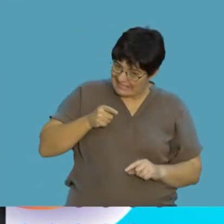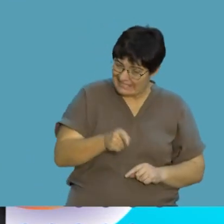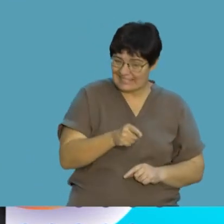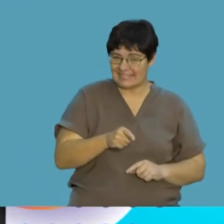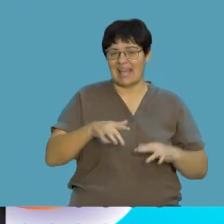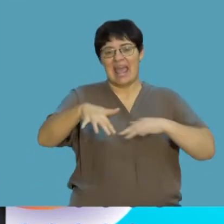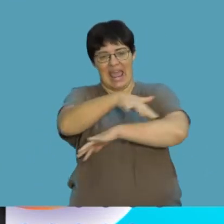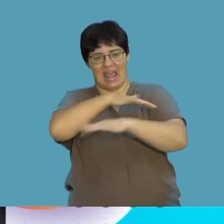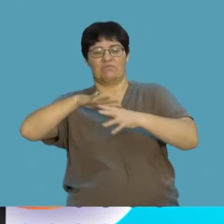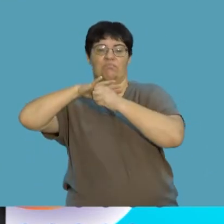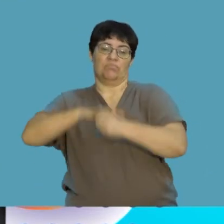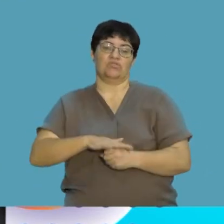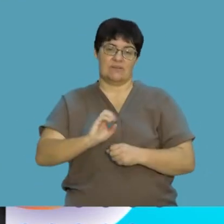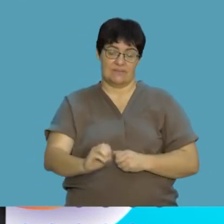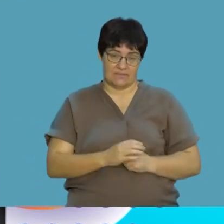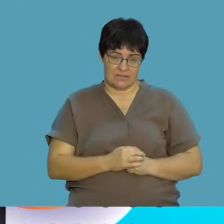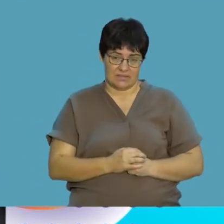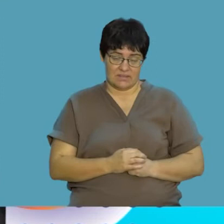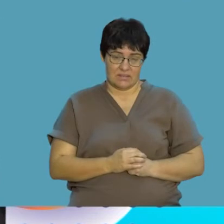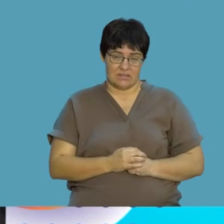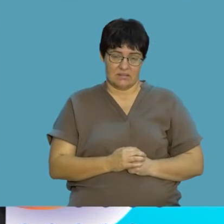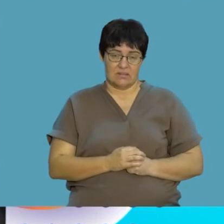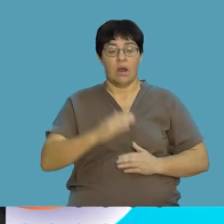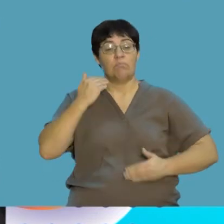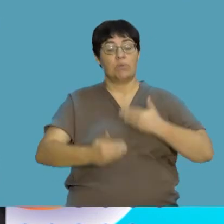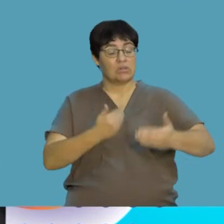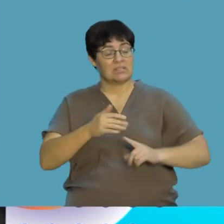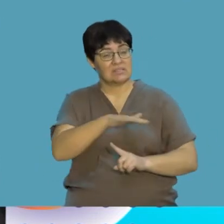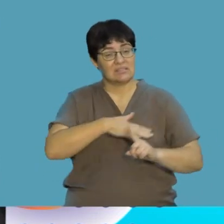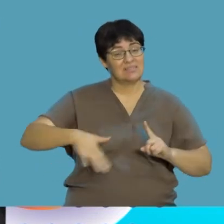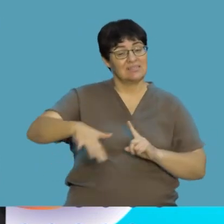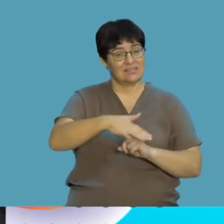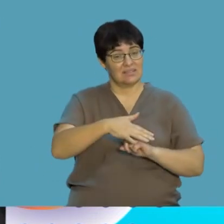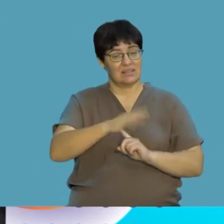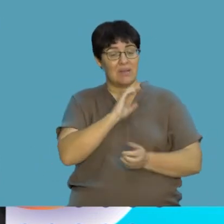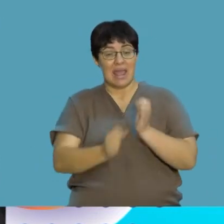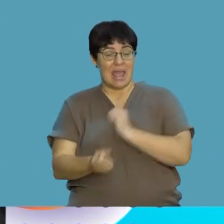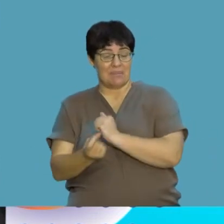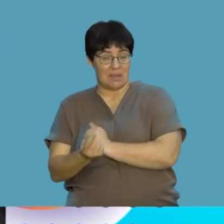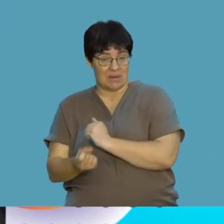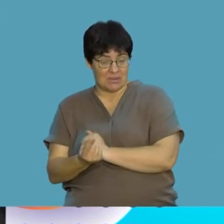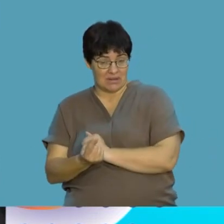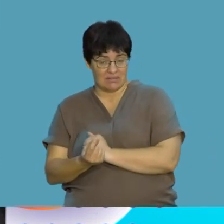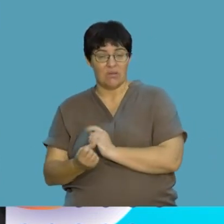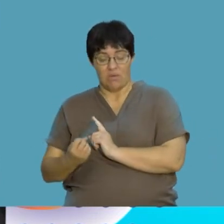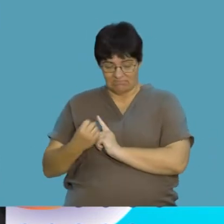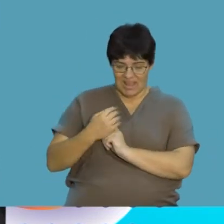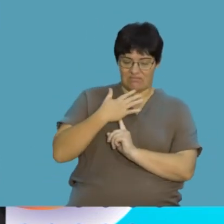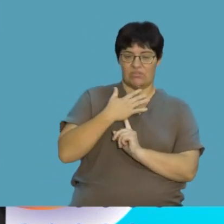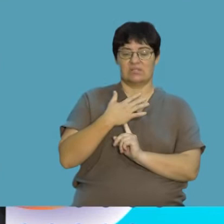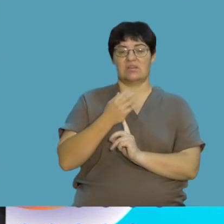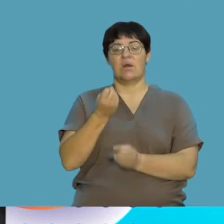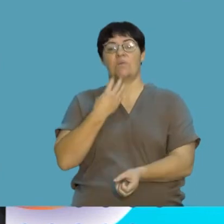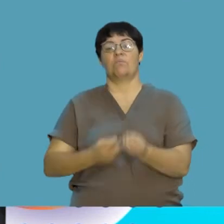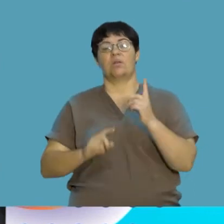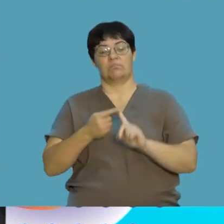the atmospheric pressure. So the process or the conditions under which the process takes place will influence the boiling point